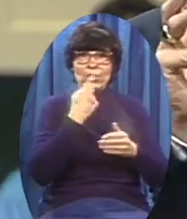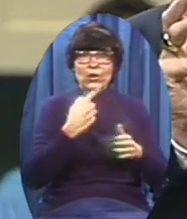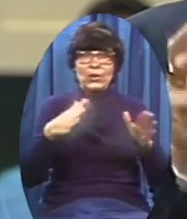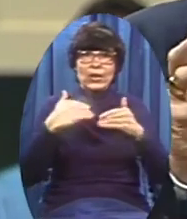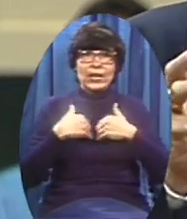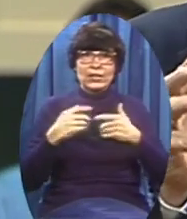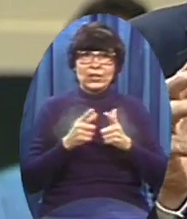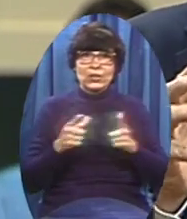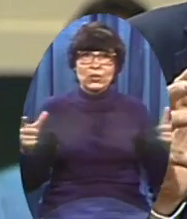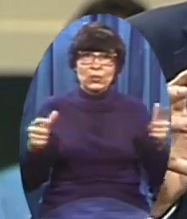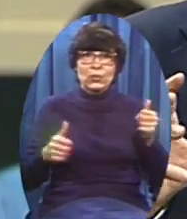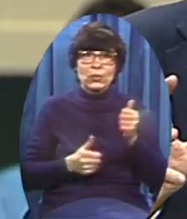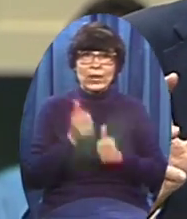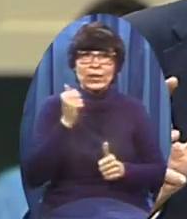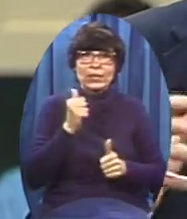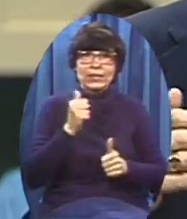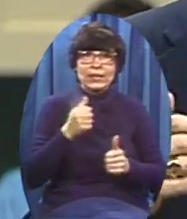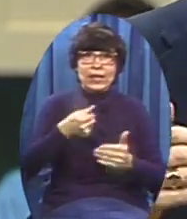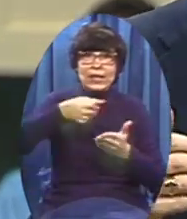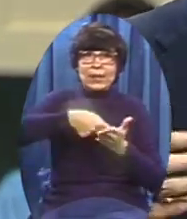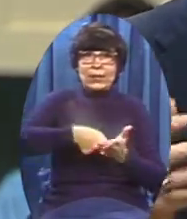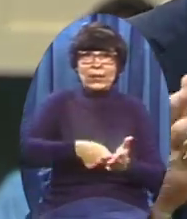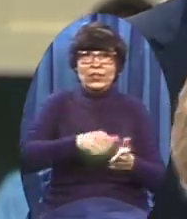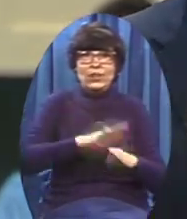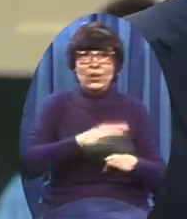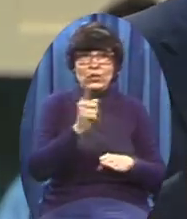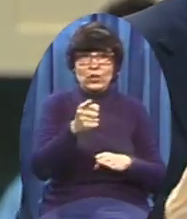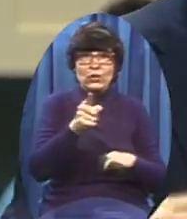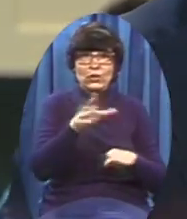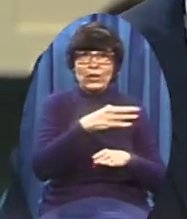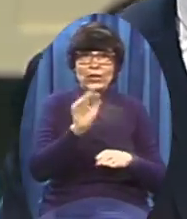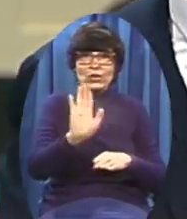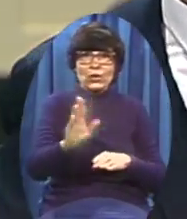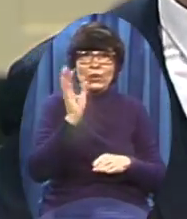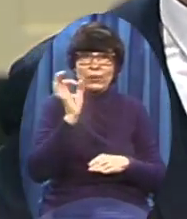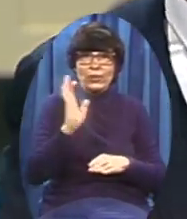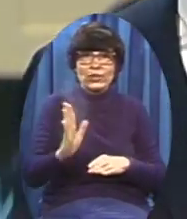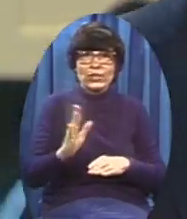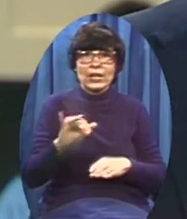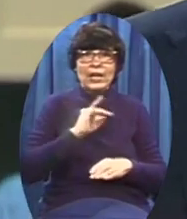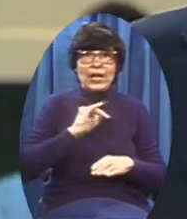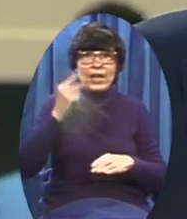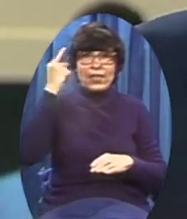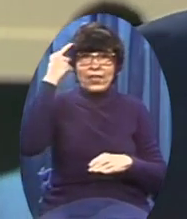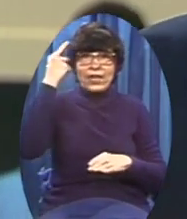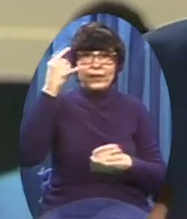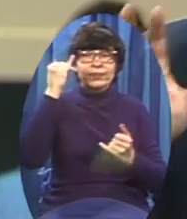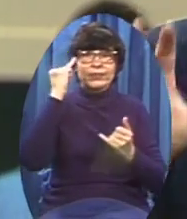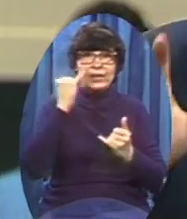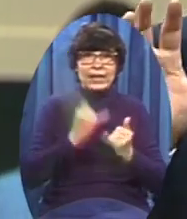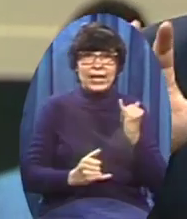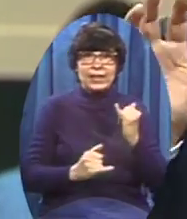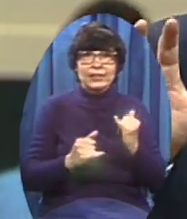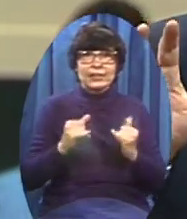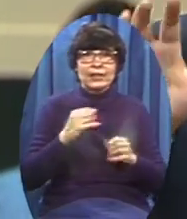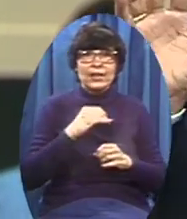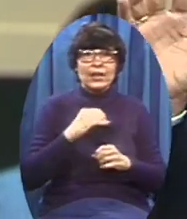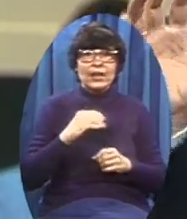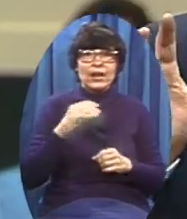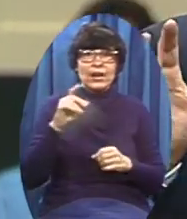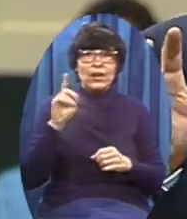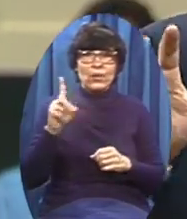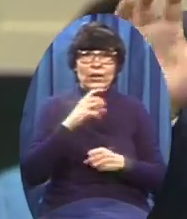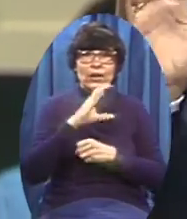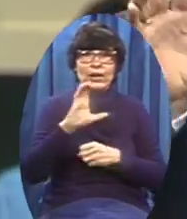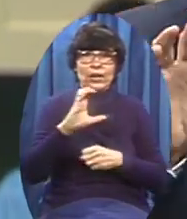and your preaching. You know, I think of the last century, there's no question Charles Haddon Spurgeon was that man